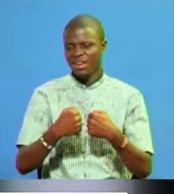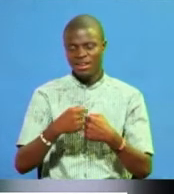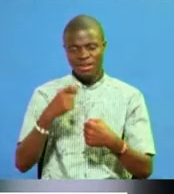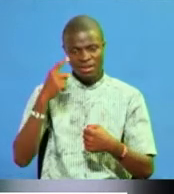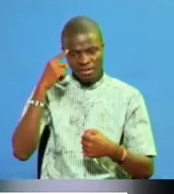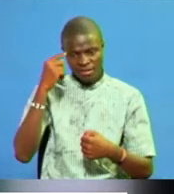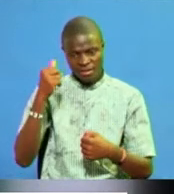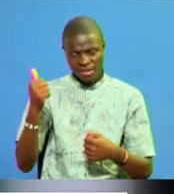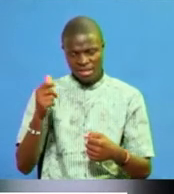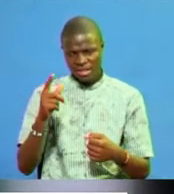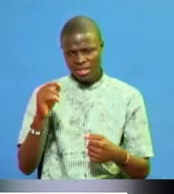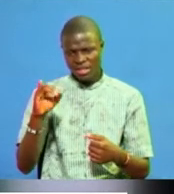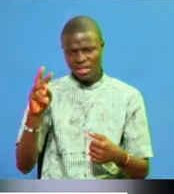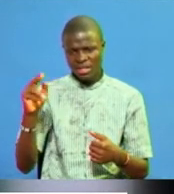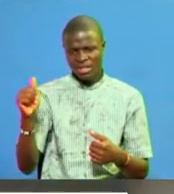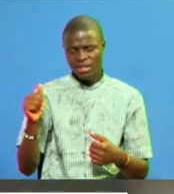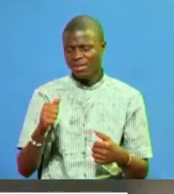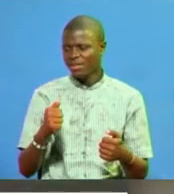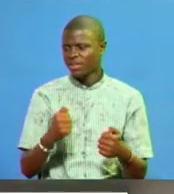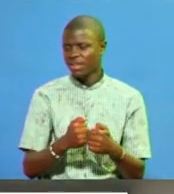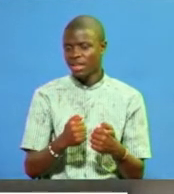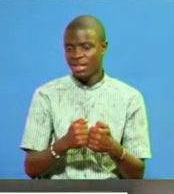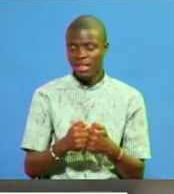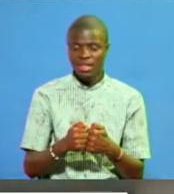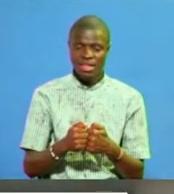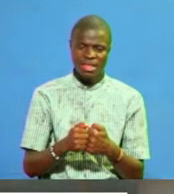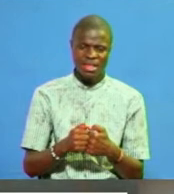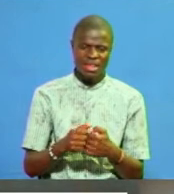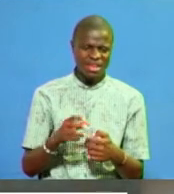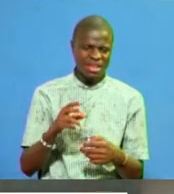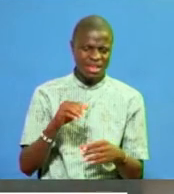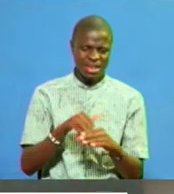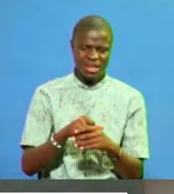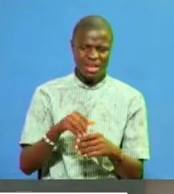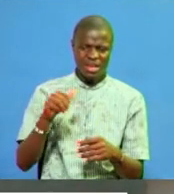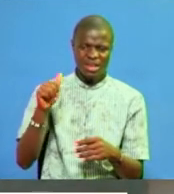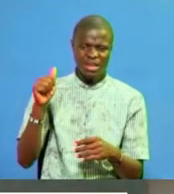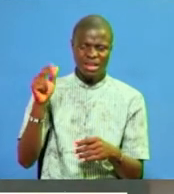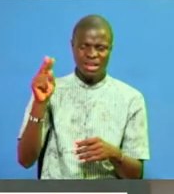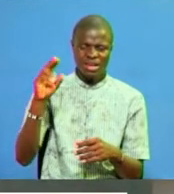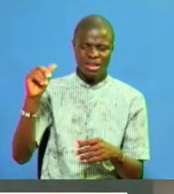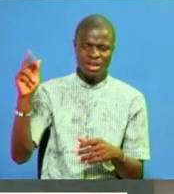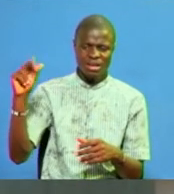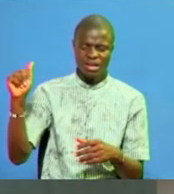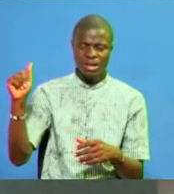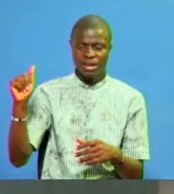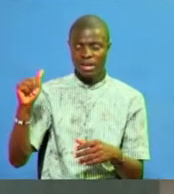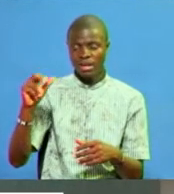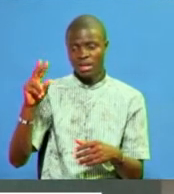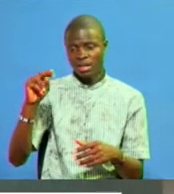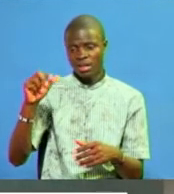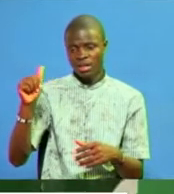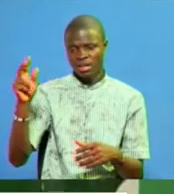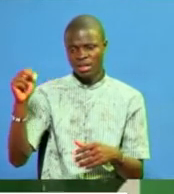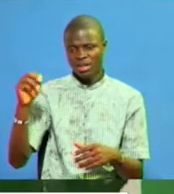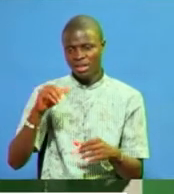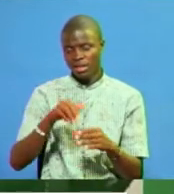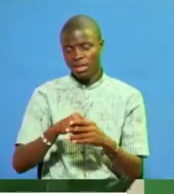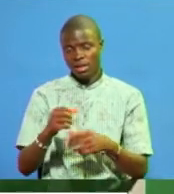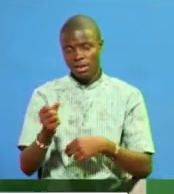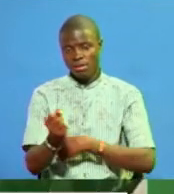the region in the All Africa Games in August, Accra, Ghana, and Afro Basket Championship in December, Kigali,